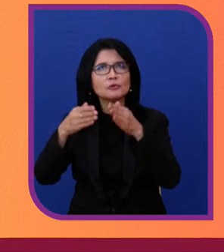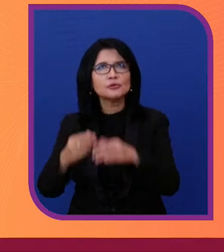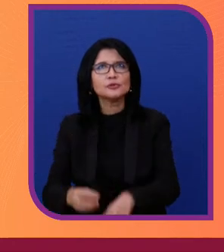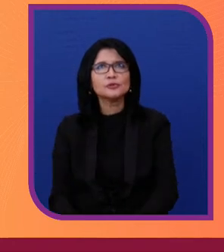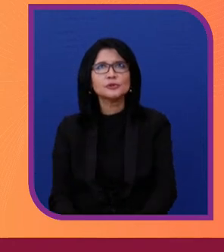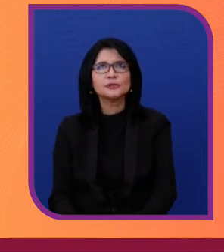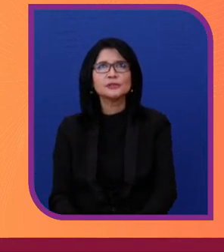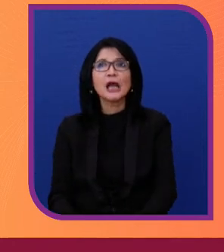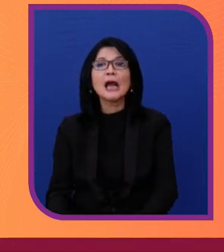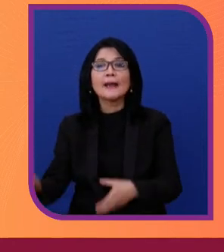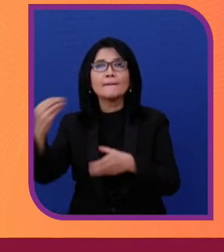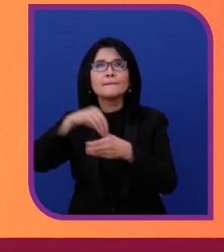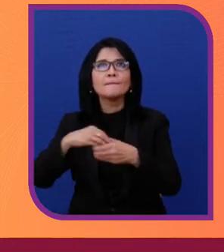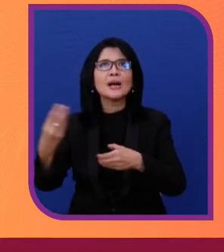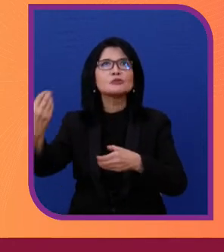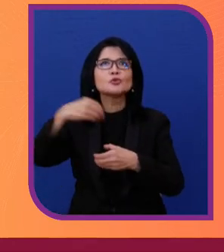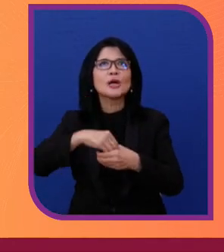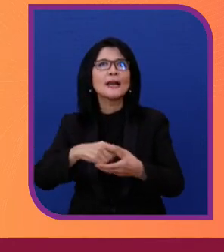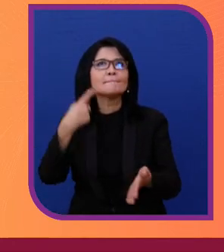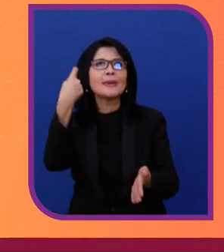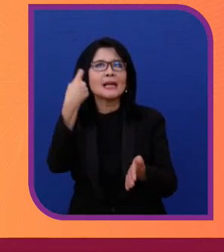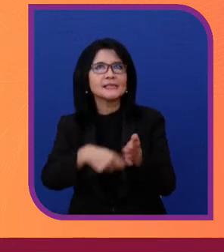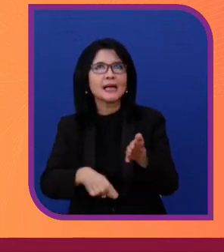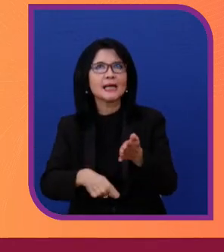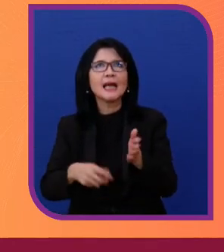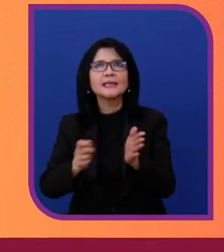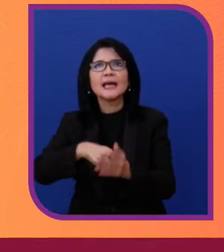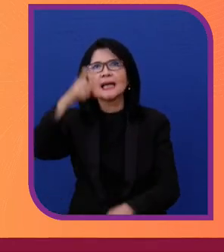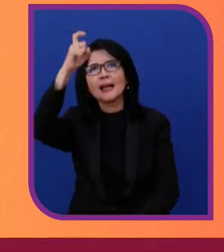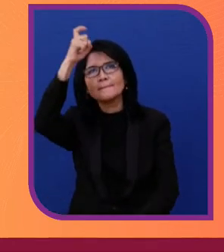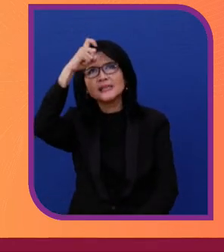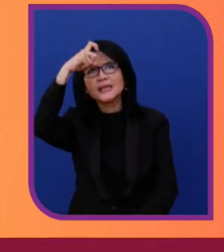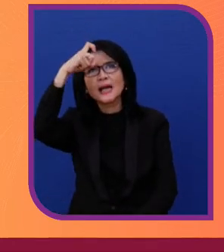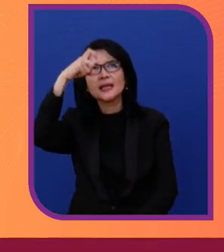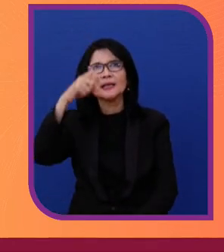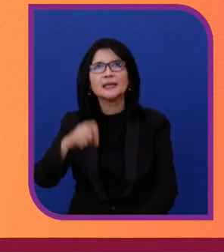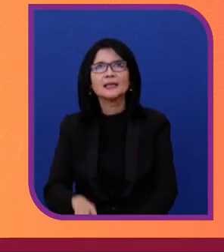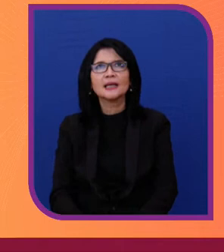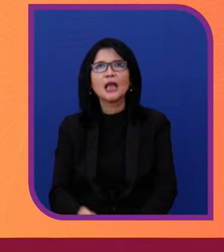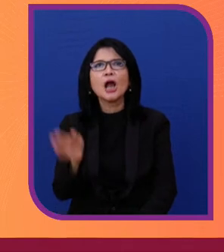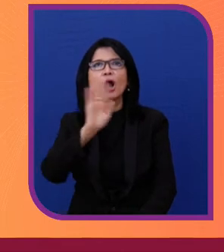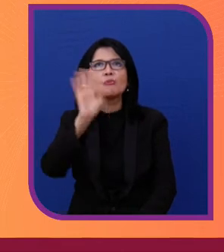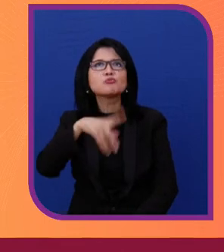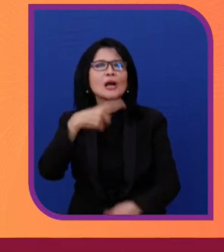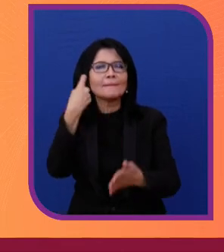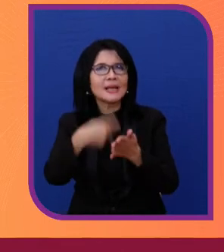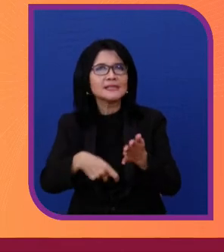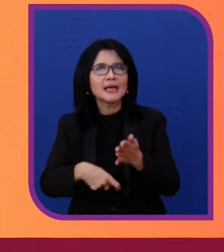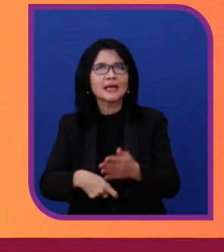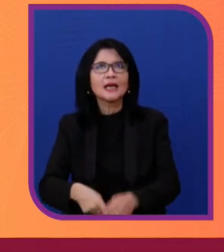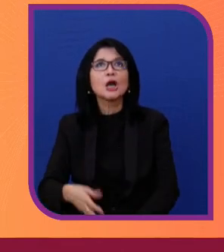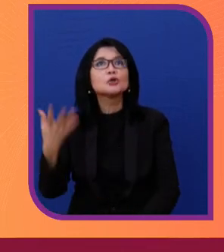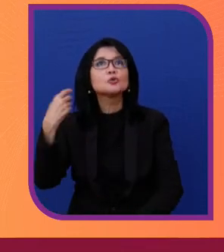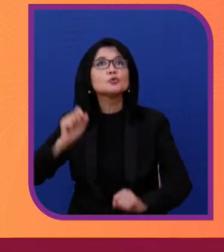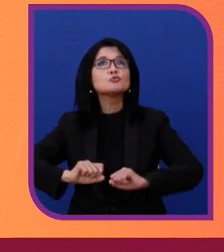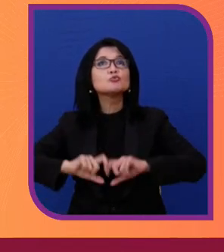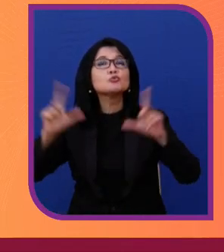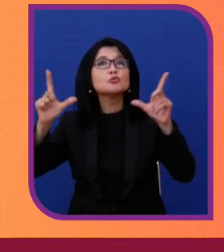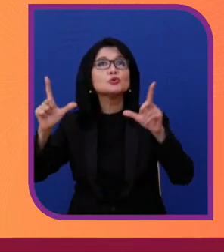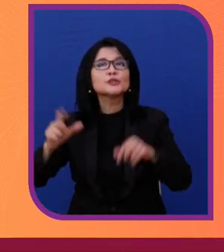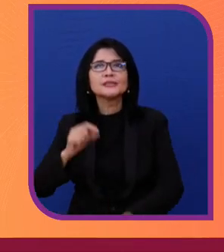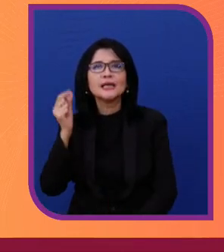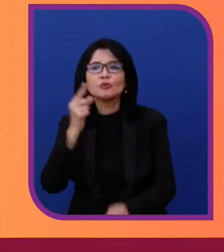polos dokter Lucky alfirman Coupe SDN economics from the university of Colorado boulder use